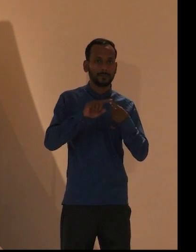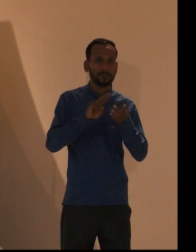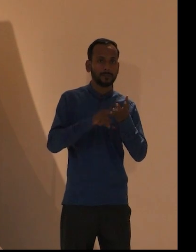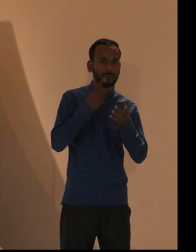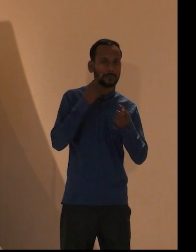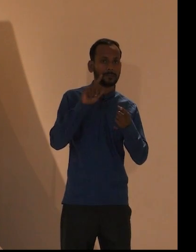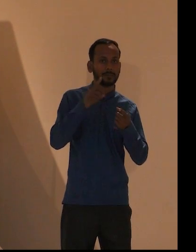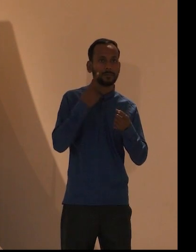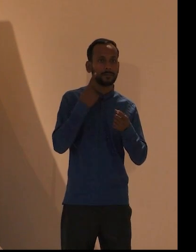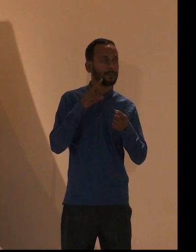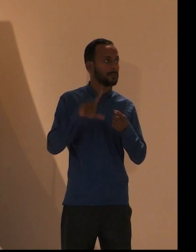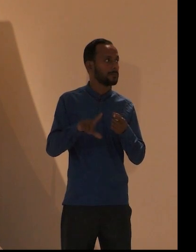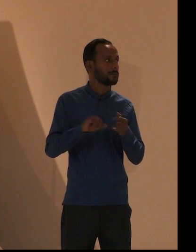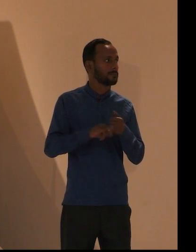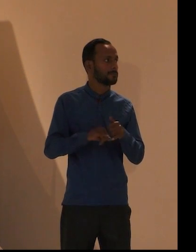Hall.